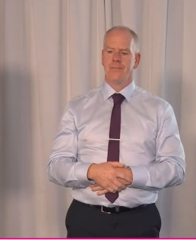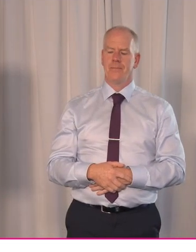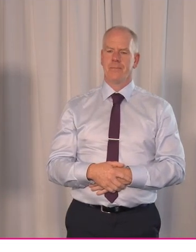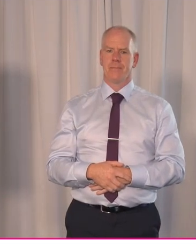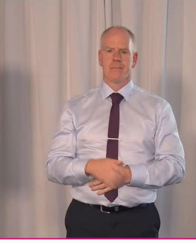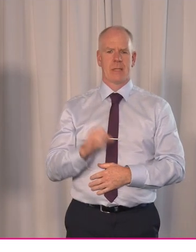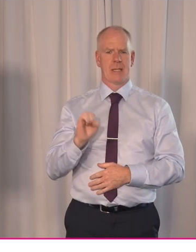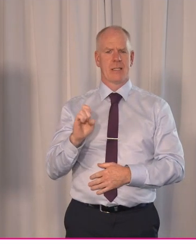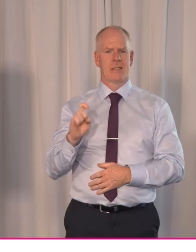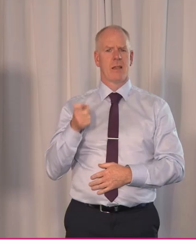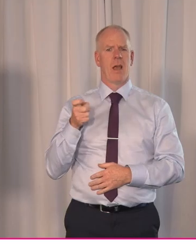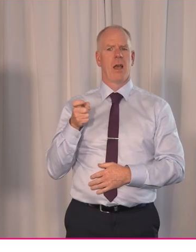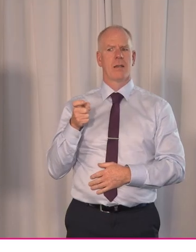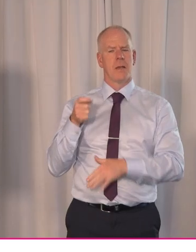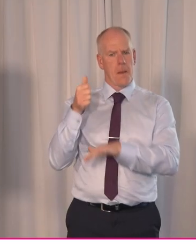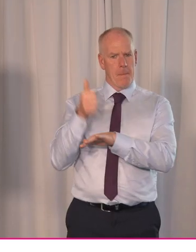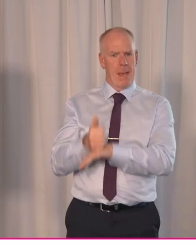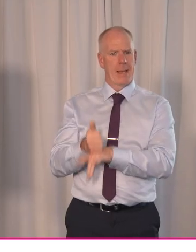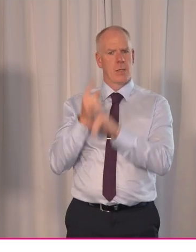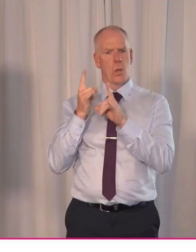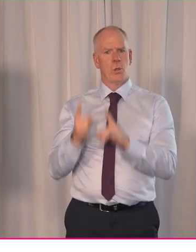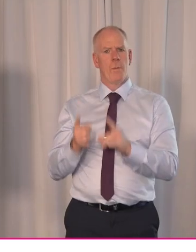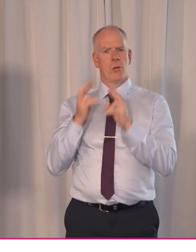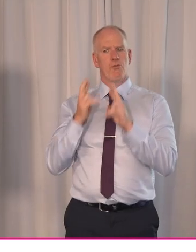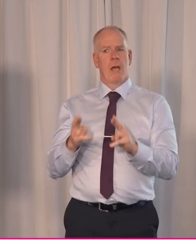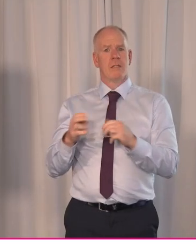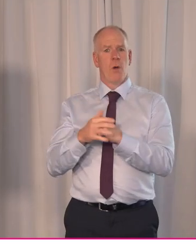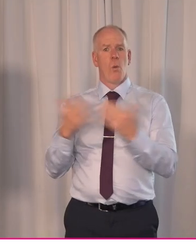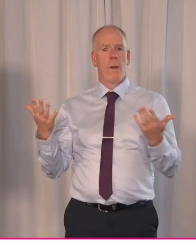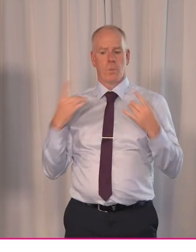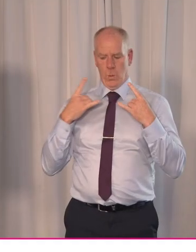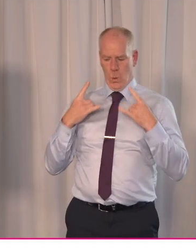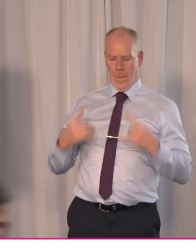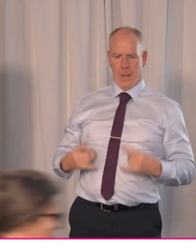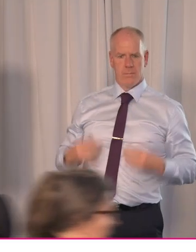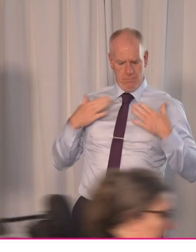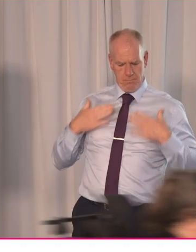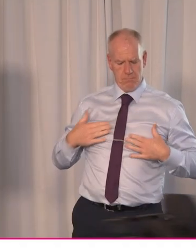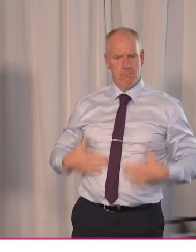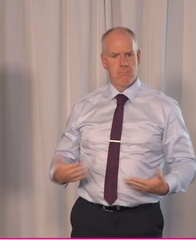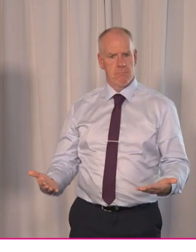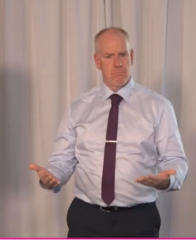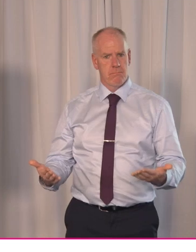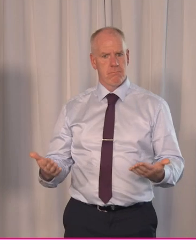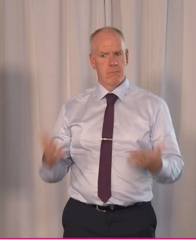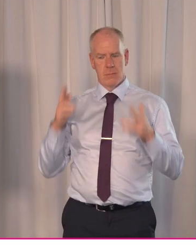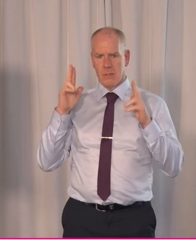Sex is one of the basic human rights of being a human, and I can't emphasize that